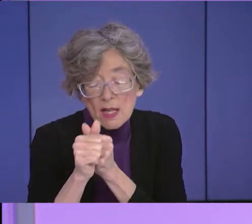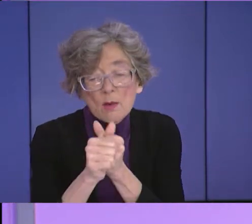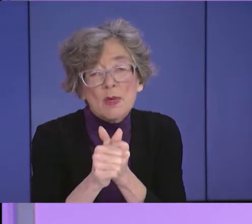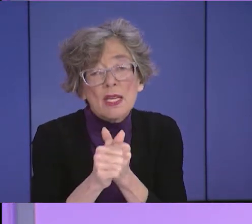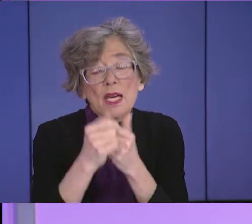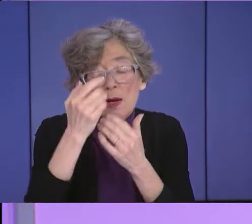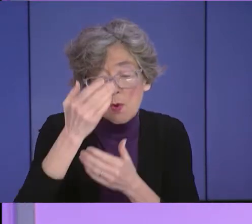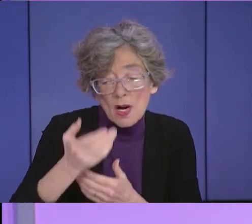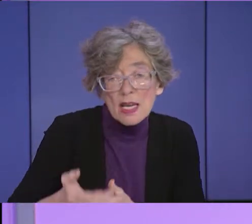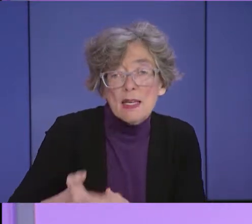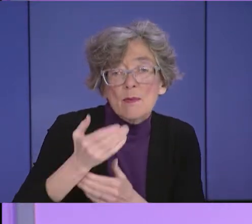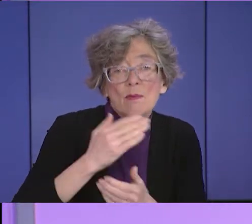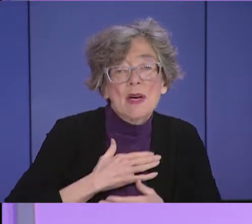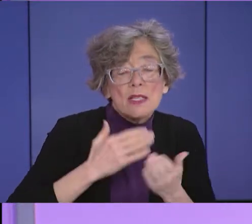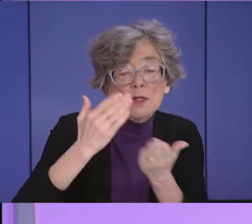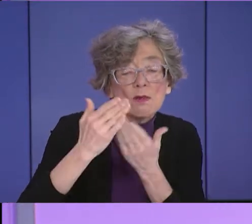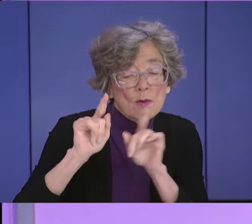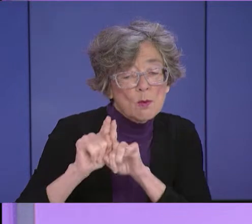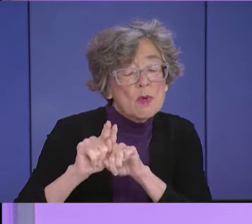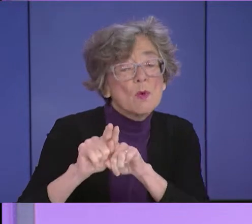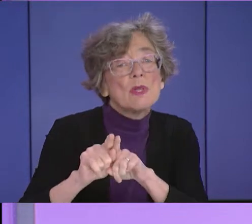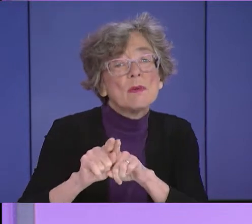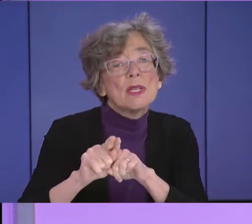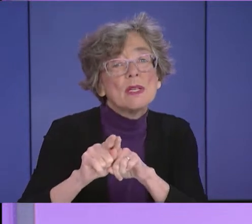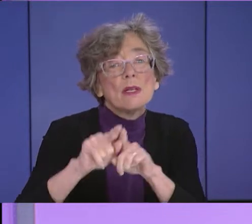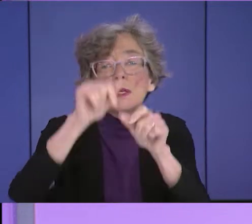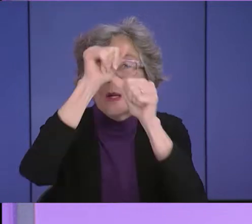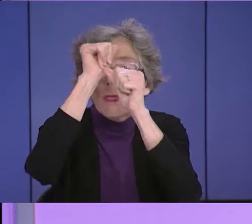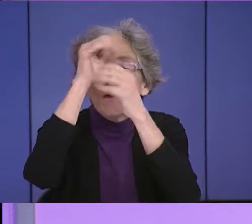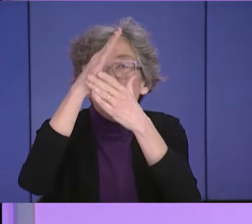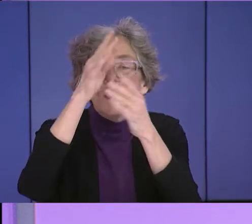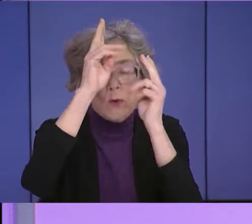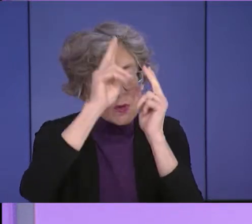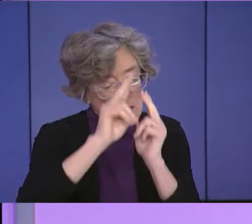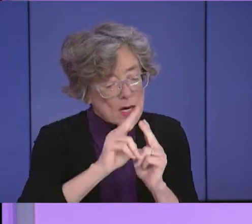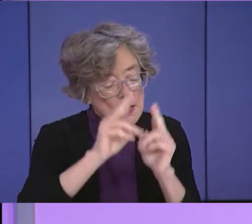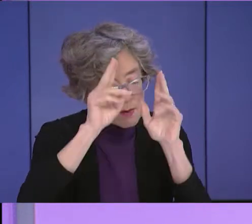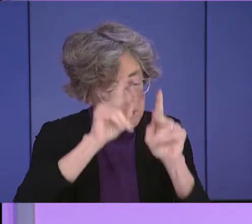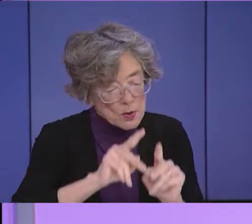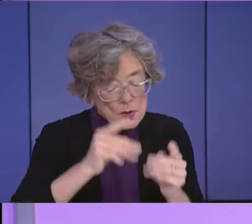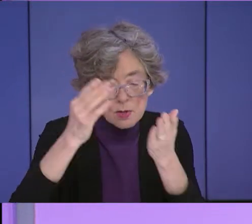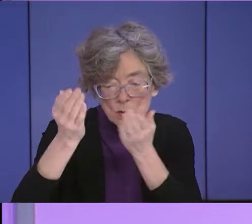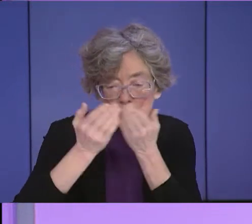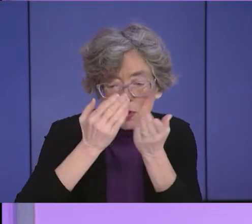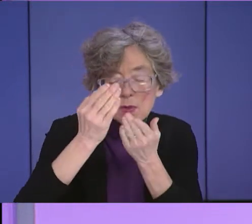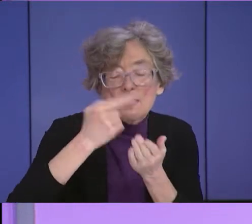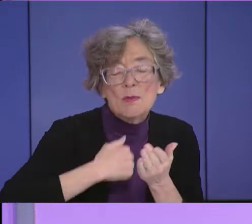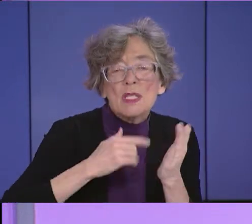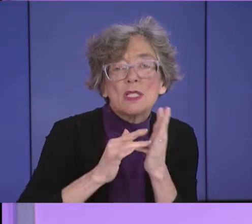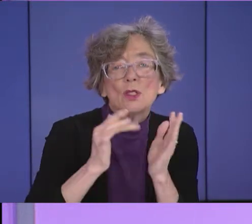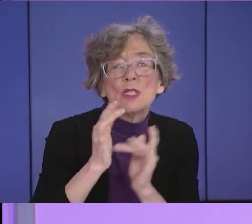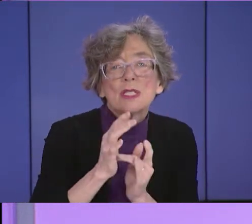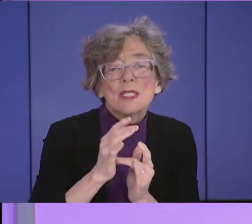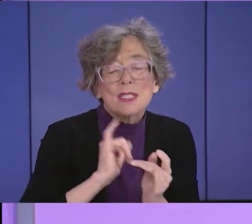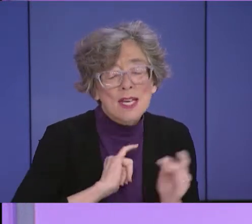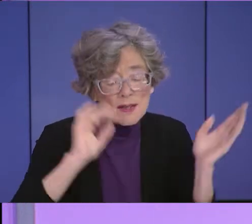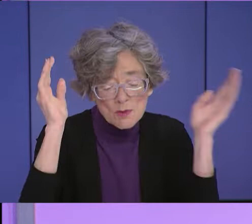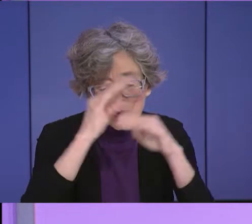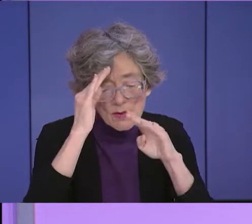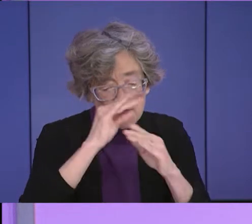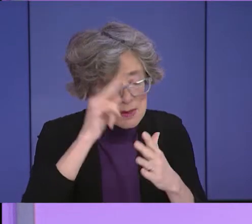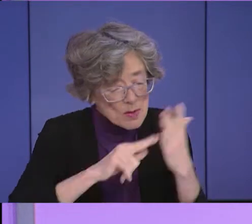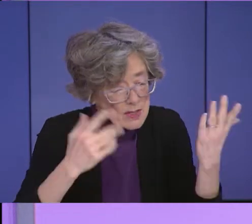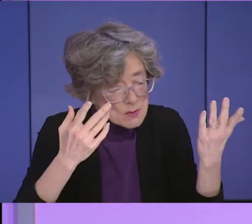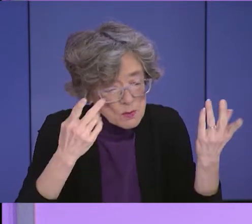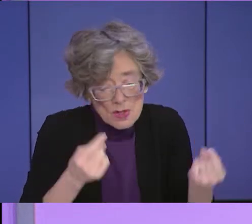am, there also will my servant be. The Father will honor whoever serves me." I am troubled now, yet what